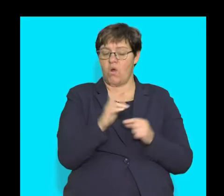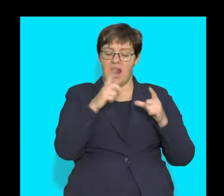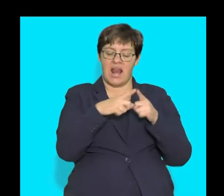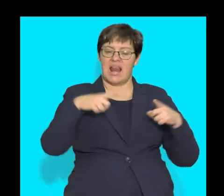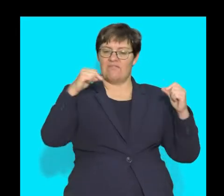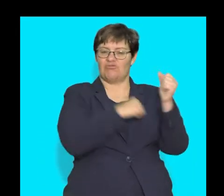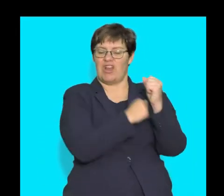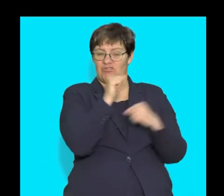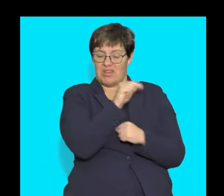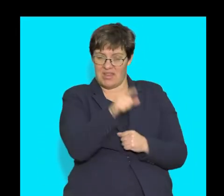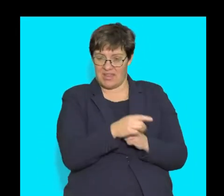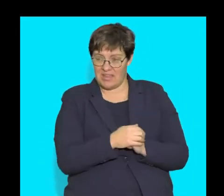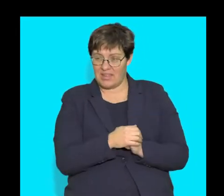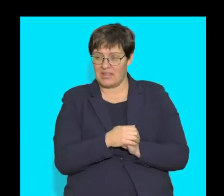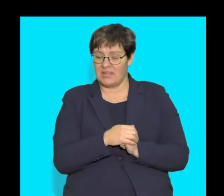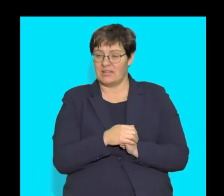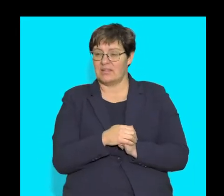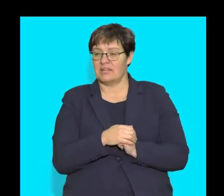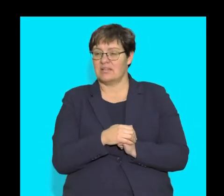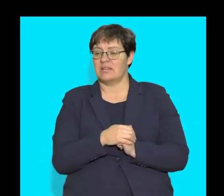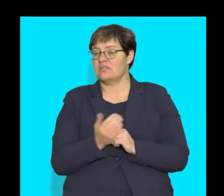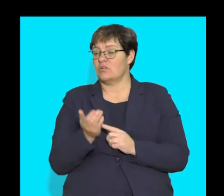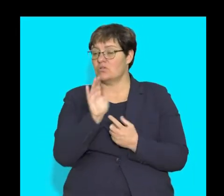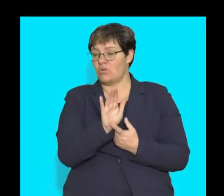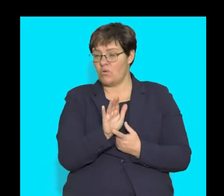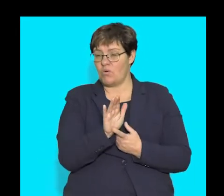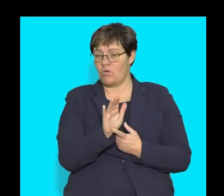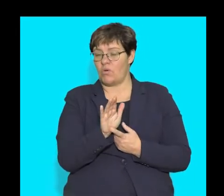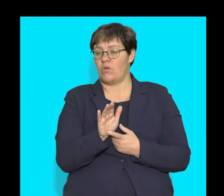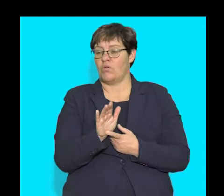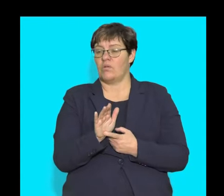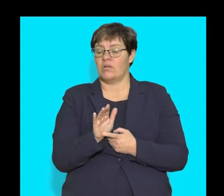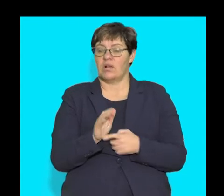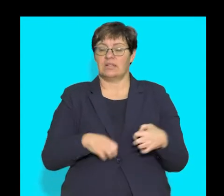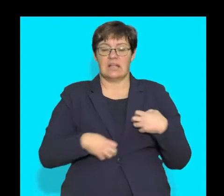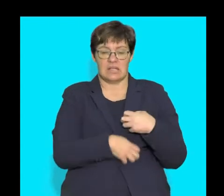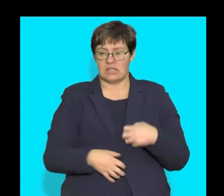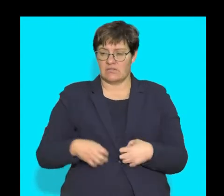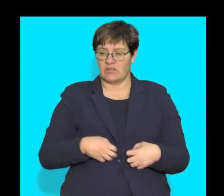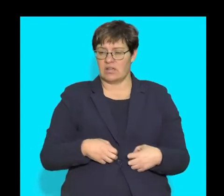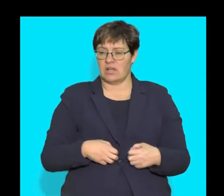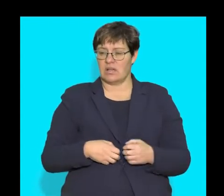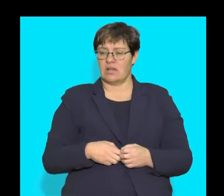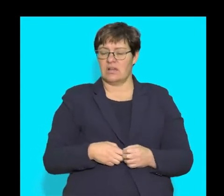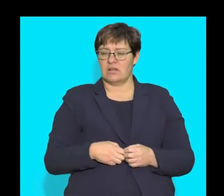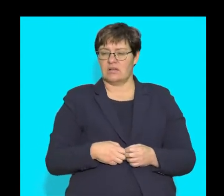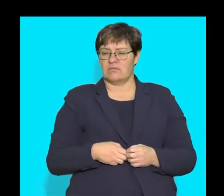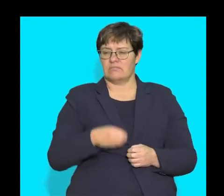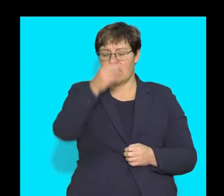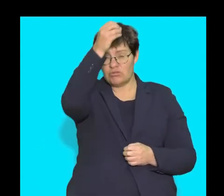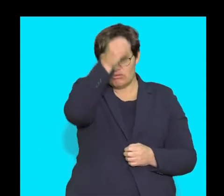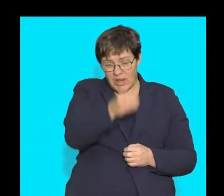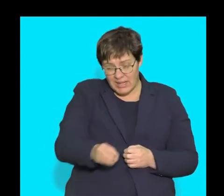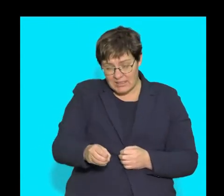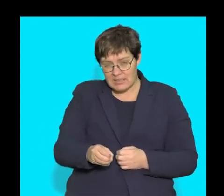as this leaf-shaped structure. We've indicated this as being the digestive tract, and here you're seeing